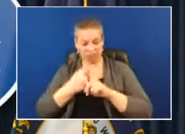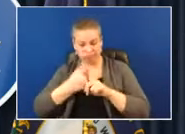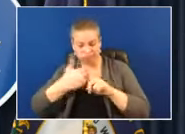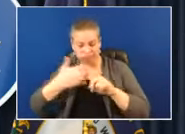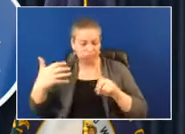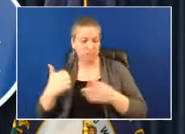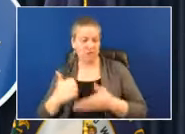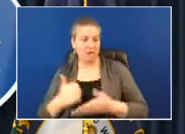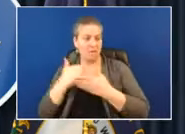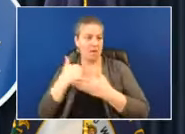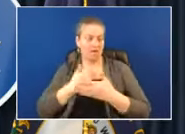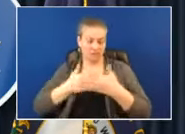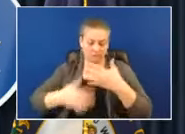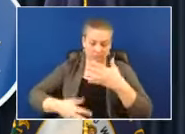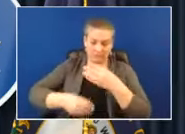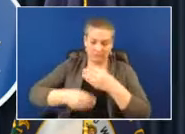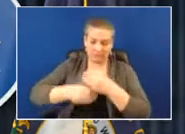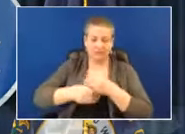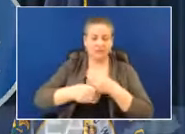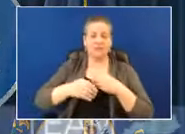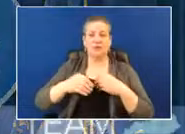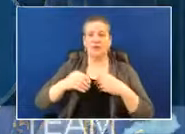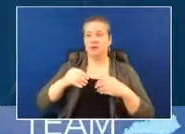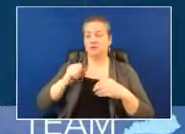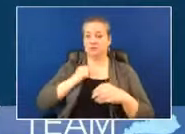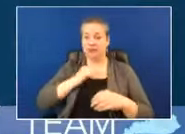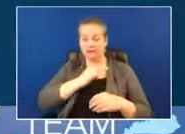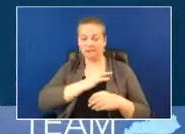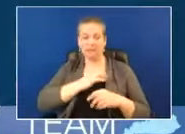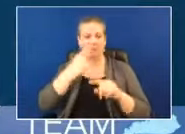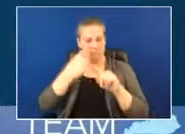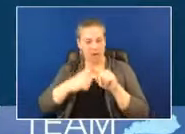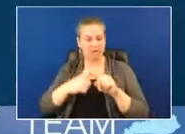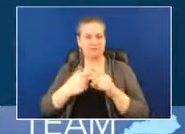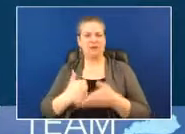benefit our customers. So as we continue to grow,